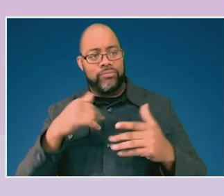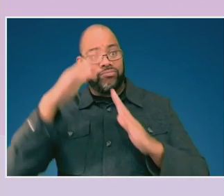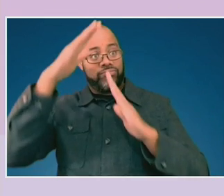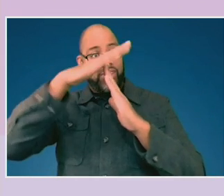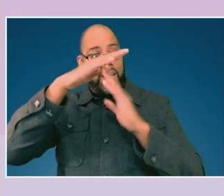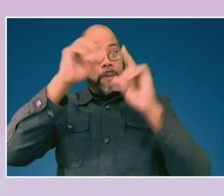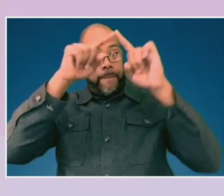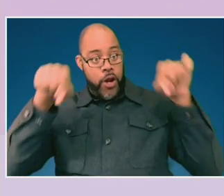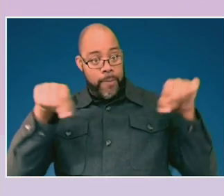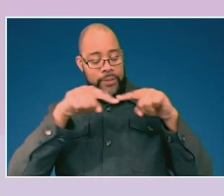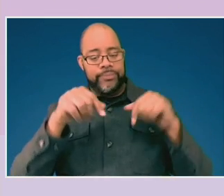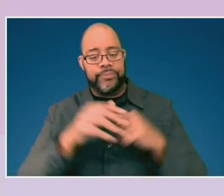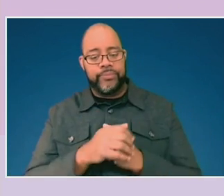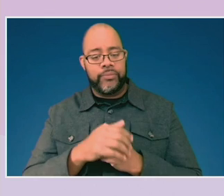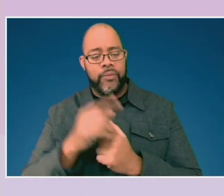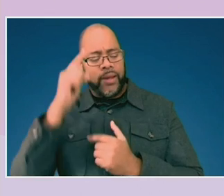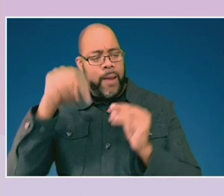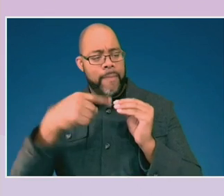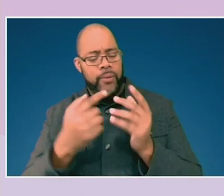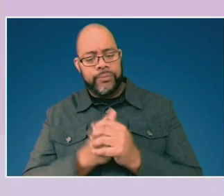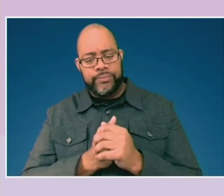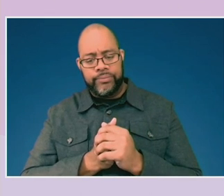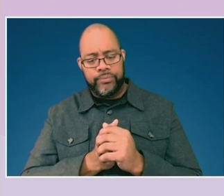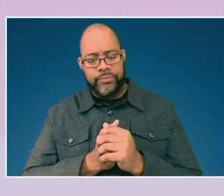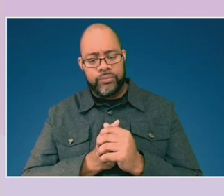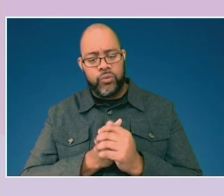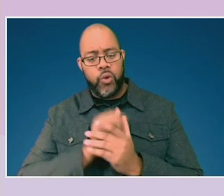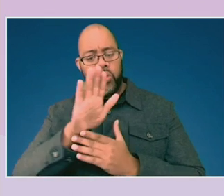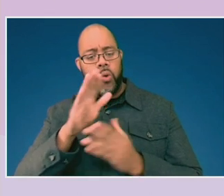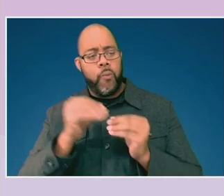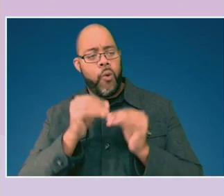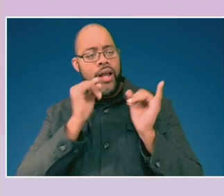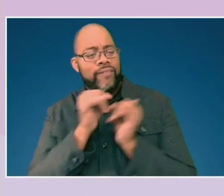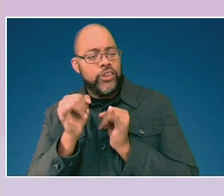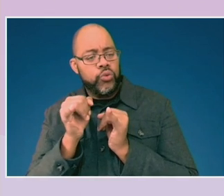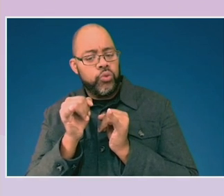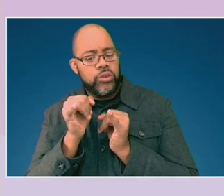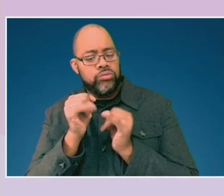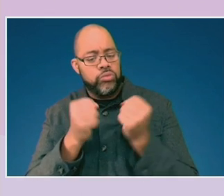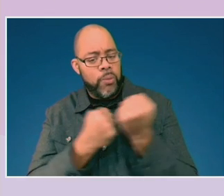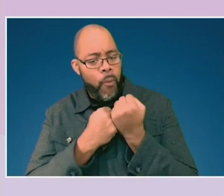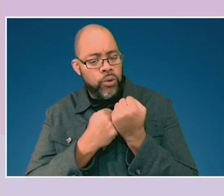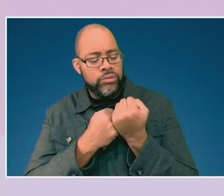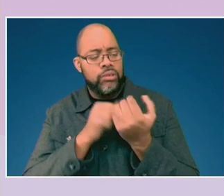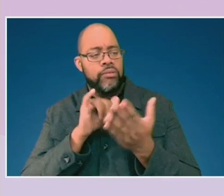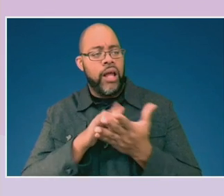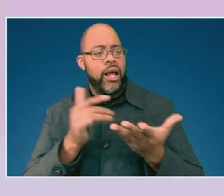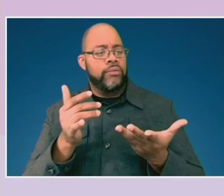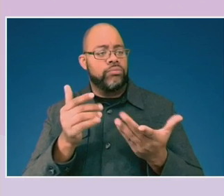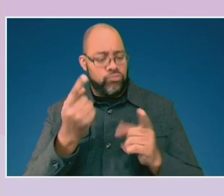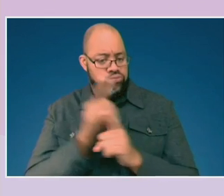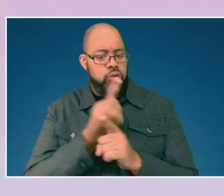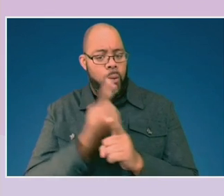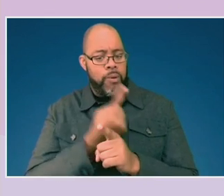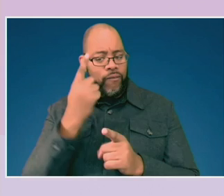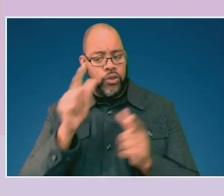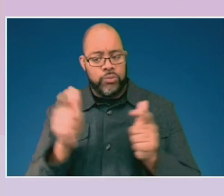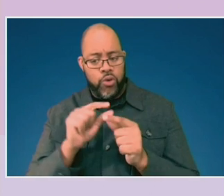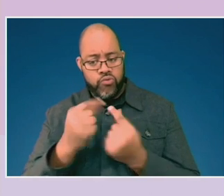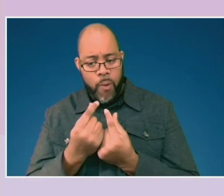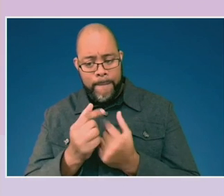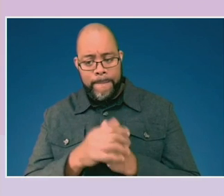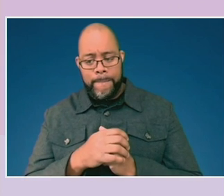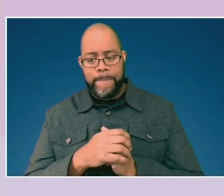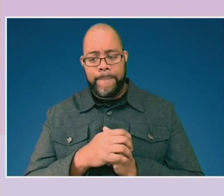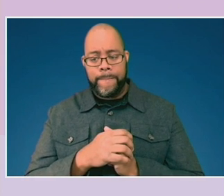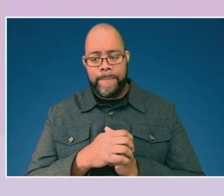pyramid, in progress. Think about your more individual recording supports stopped. That would be appropriate for a smaller group